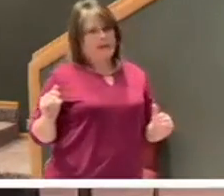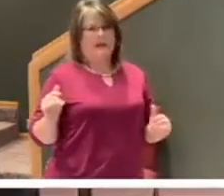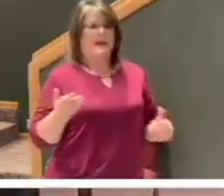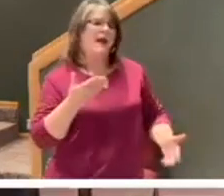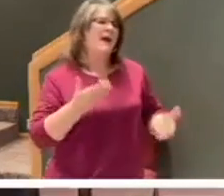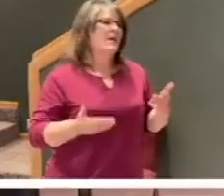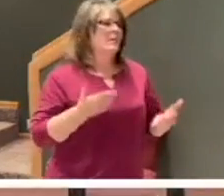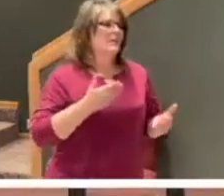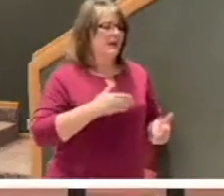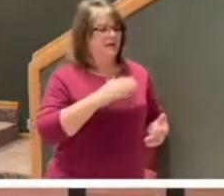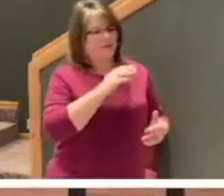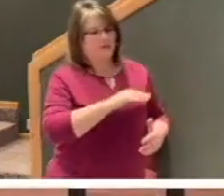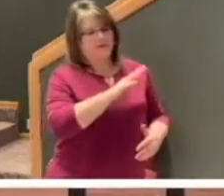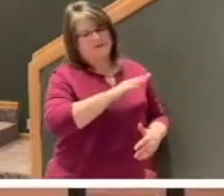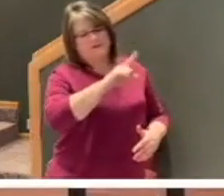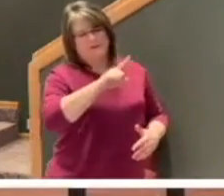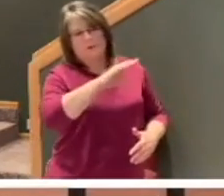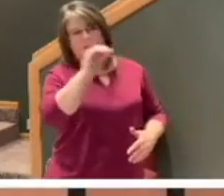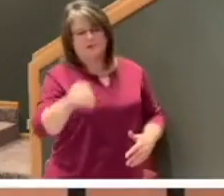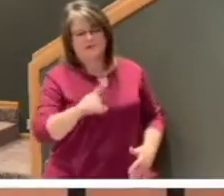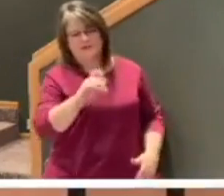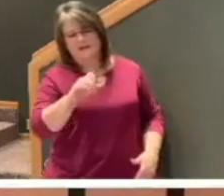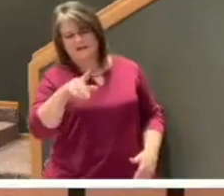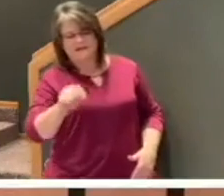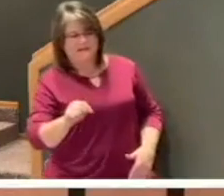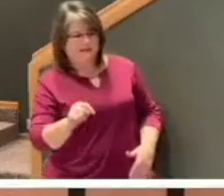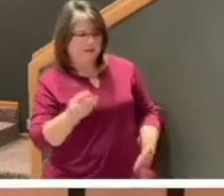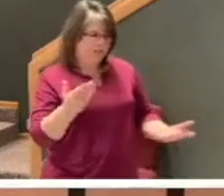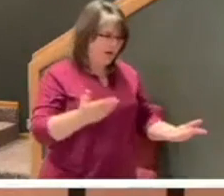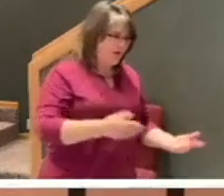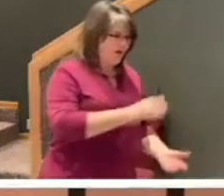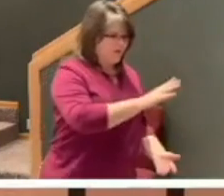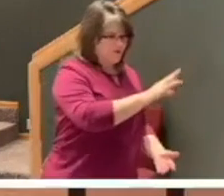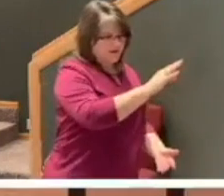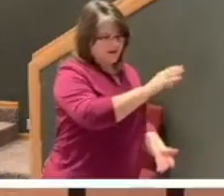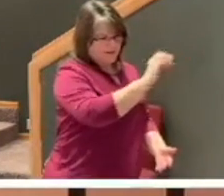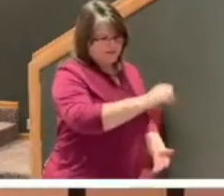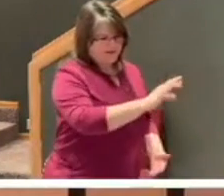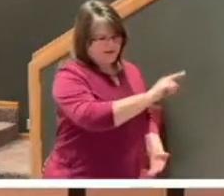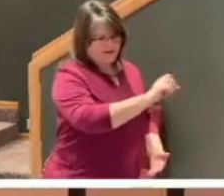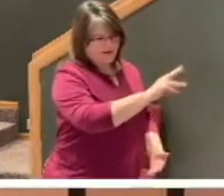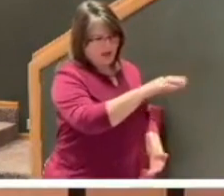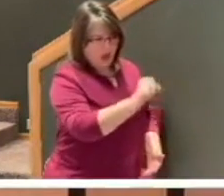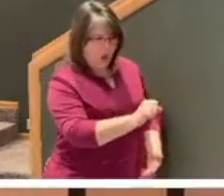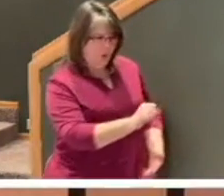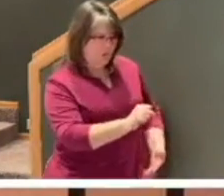Maybe I'm 51% depot as opposed to my 49% Lowe's.